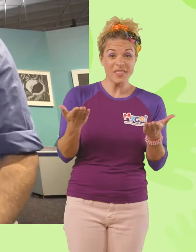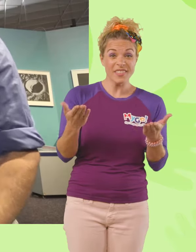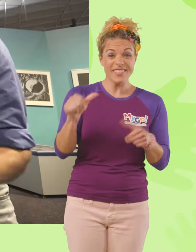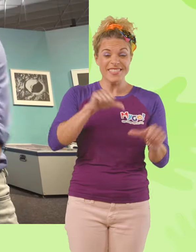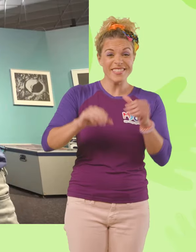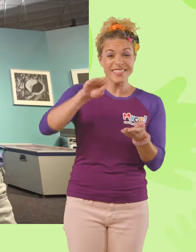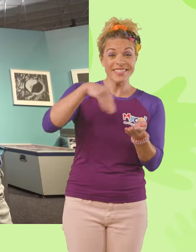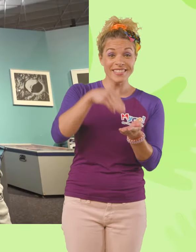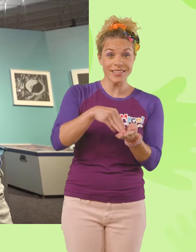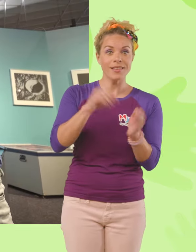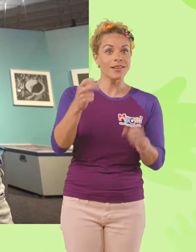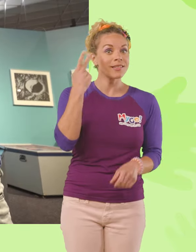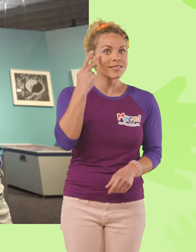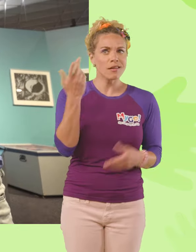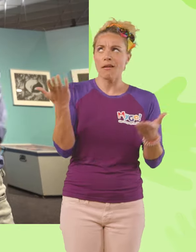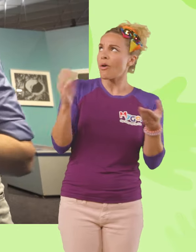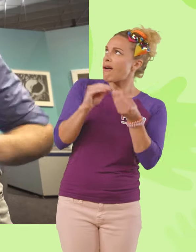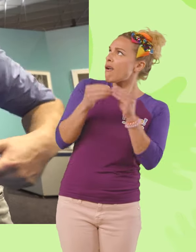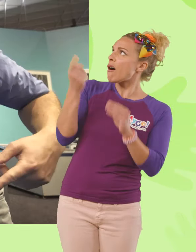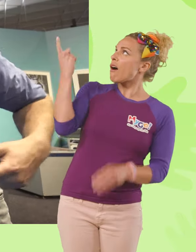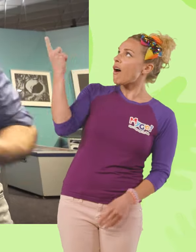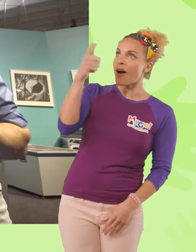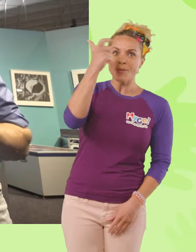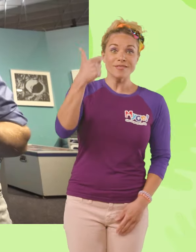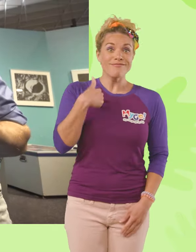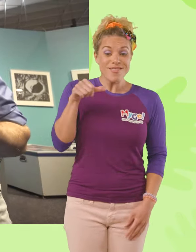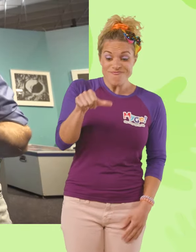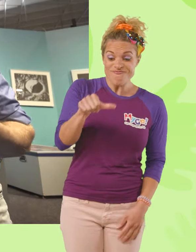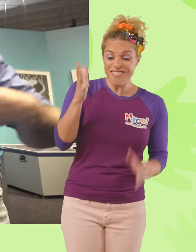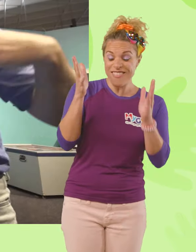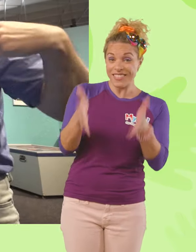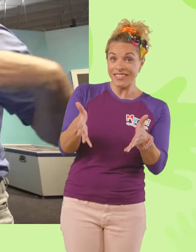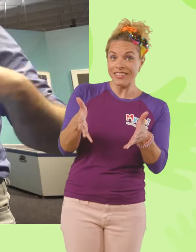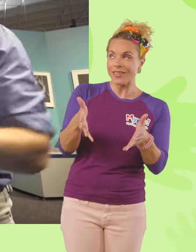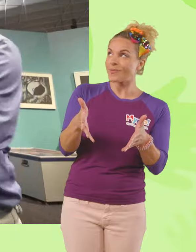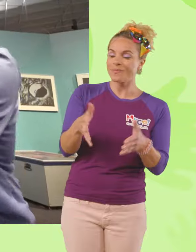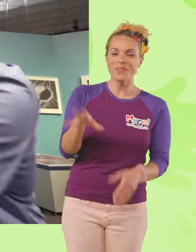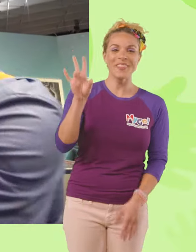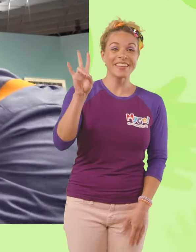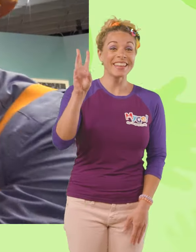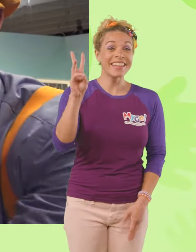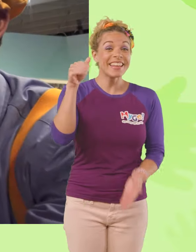Science Center, you can see what number it's at, because I am going to leave it at